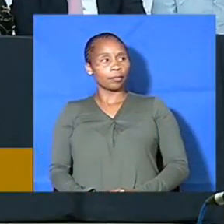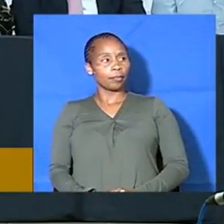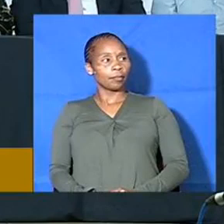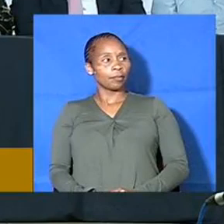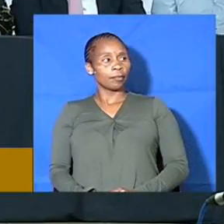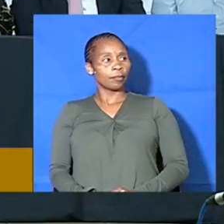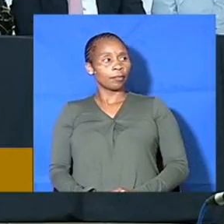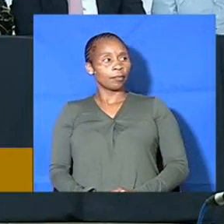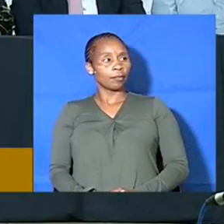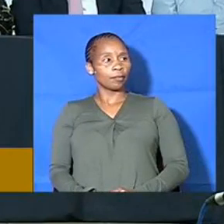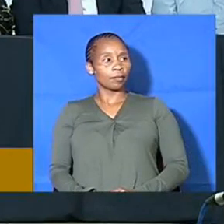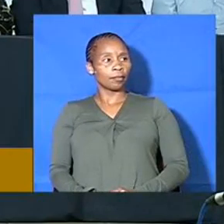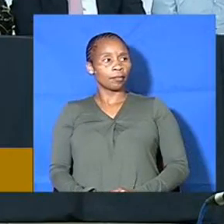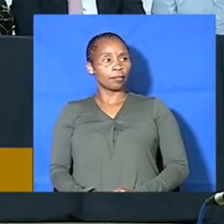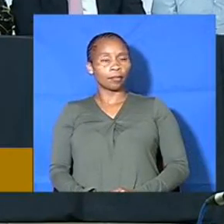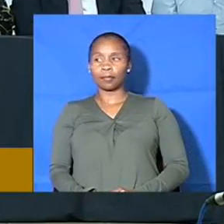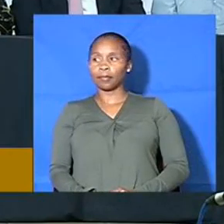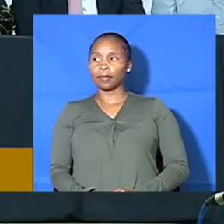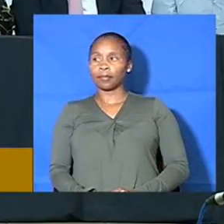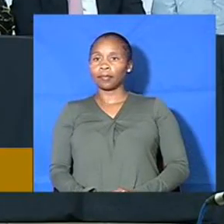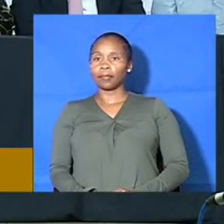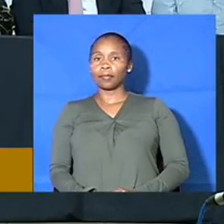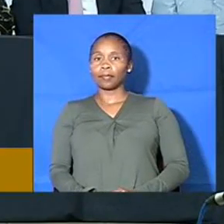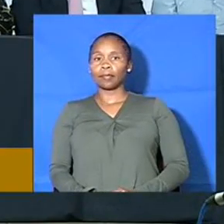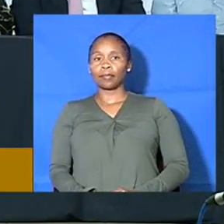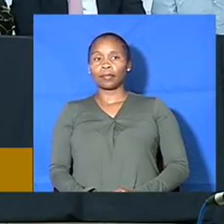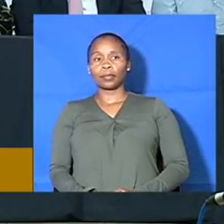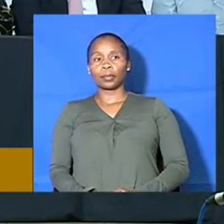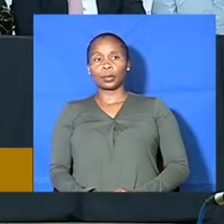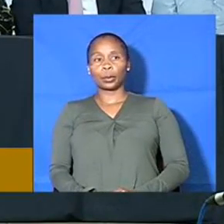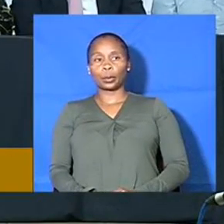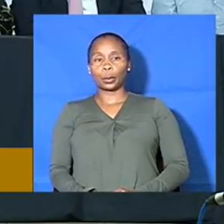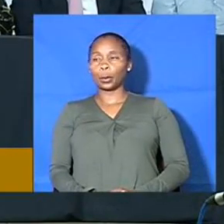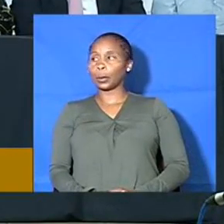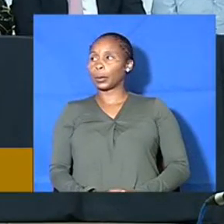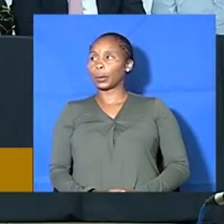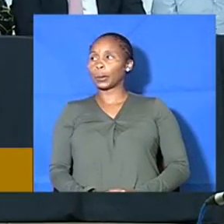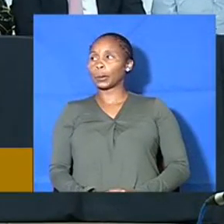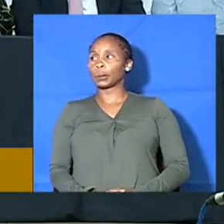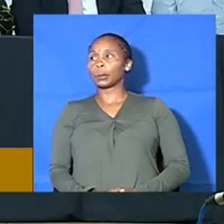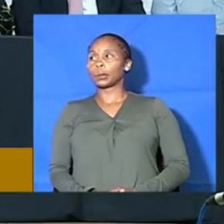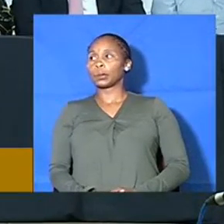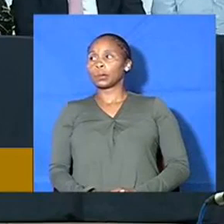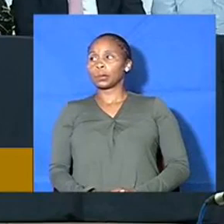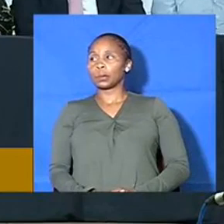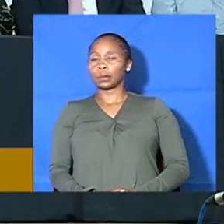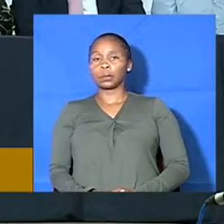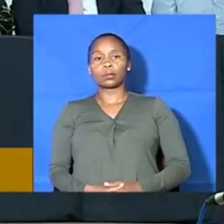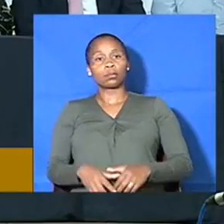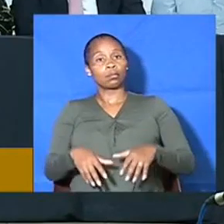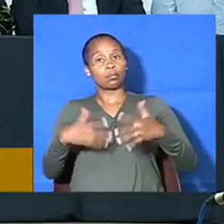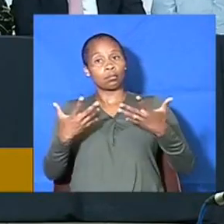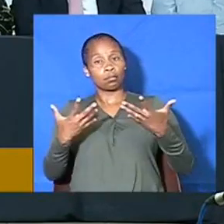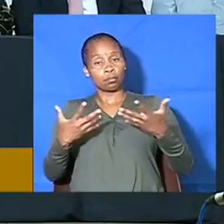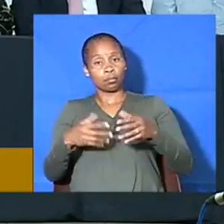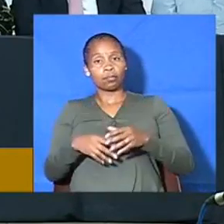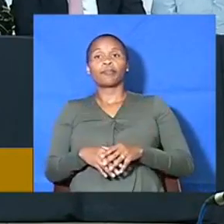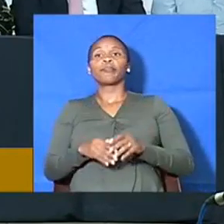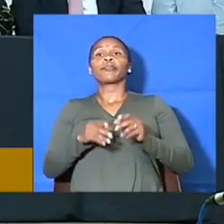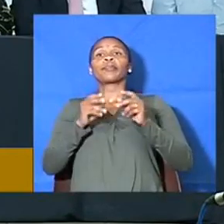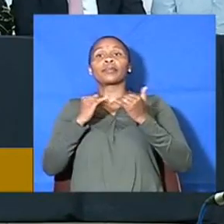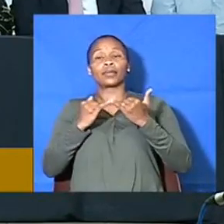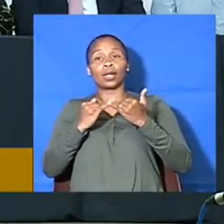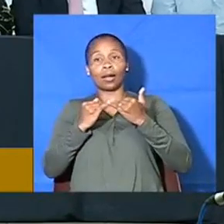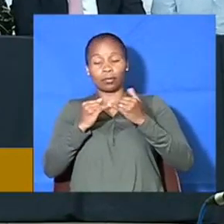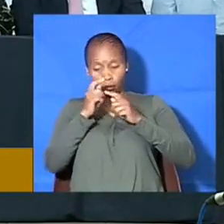kae gana moo ke taba ya gore NHI ke ka lebaka le ya namile ba dia gore batho ba tikologo a badie ba kgobokane ba tla ba